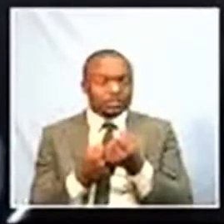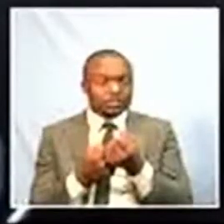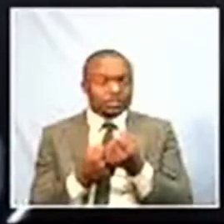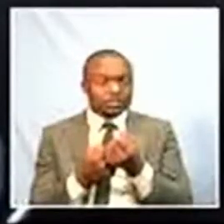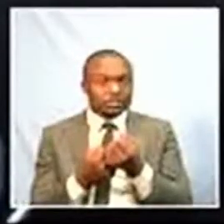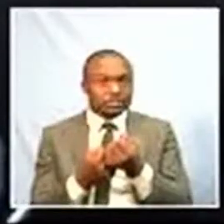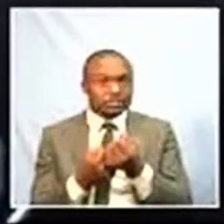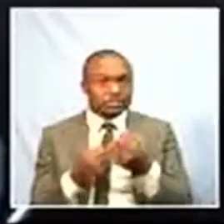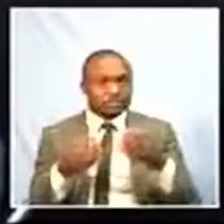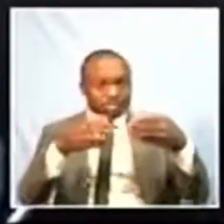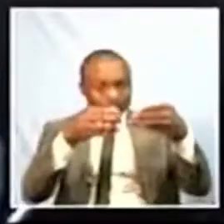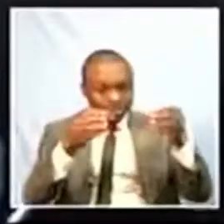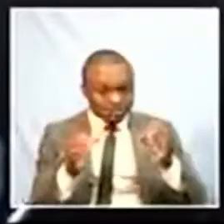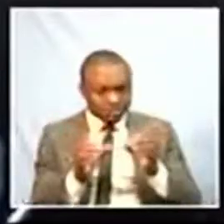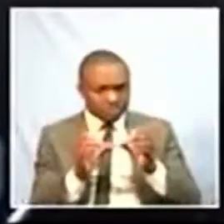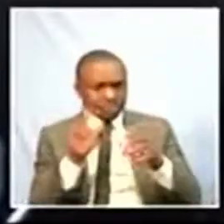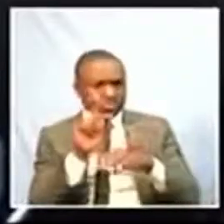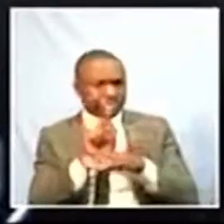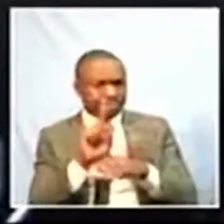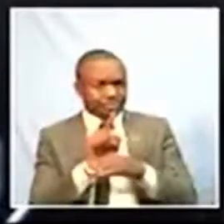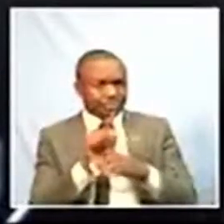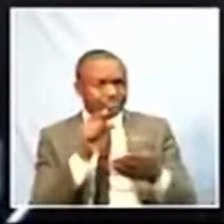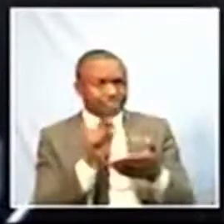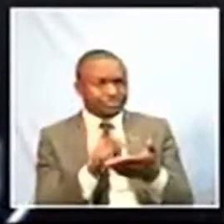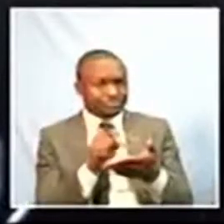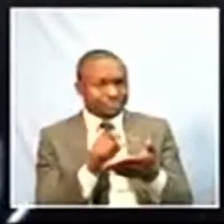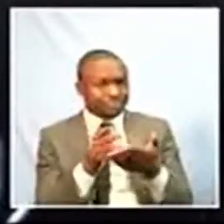it a constituency project?